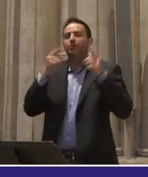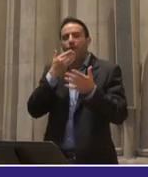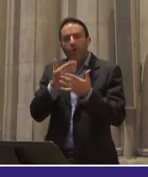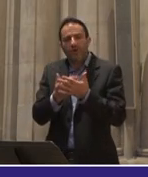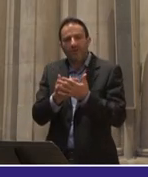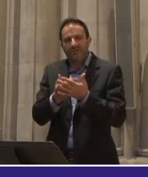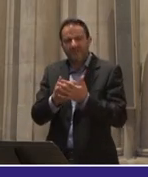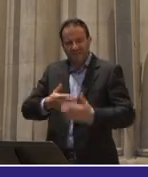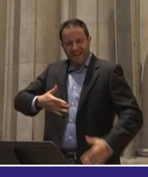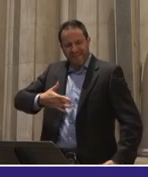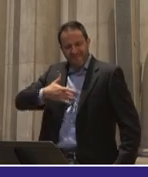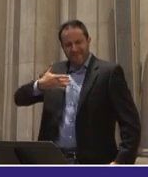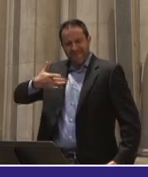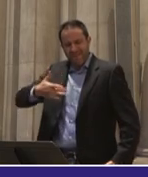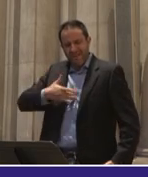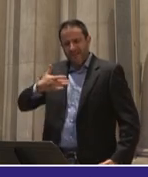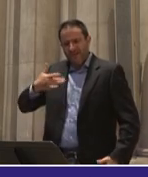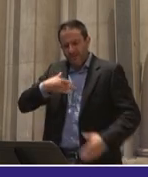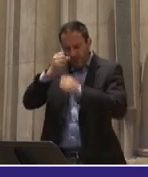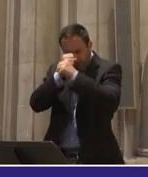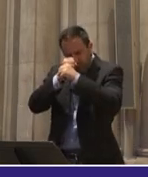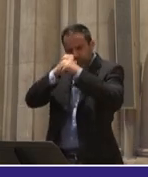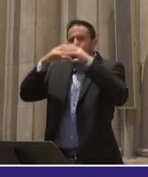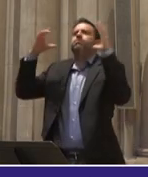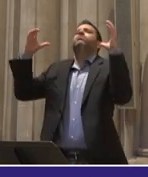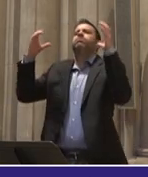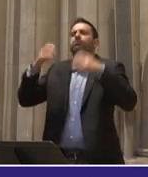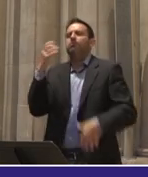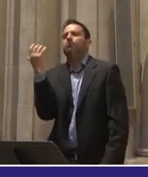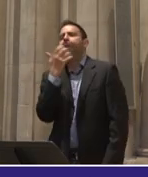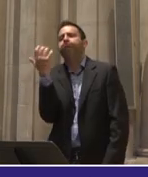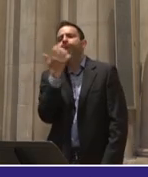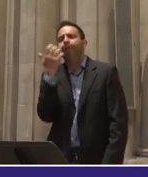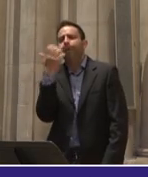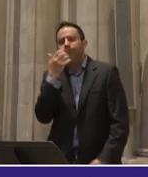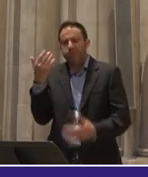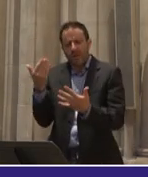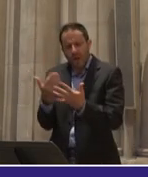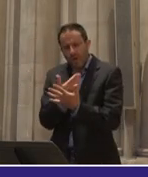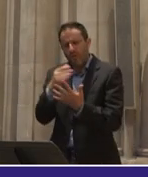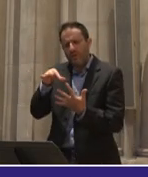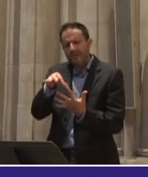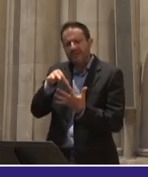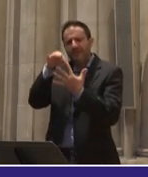can feel like a revelation to us, a new discovery.